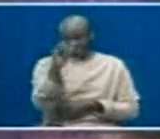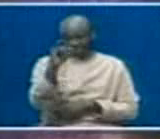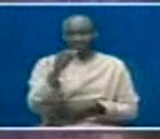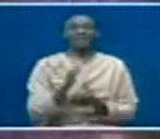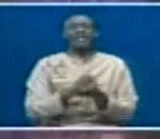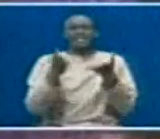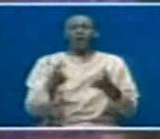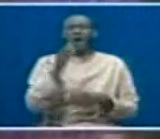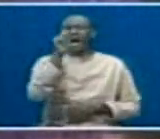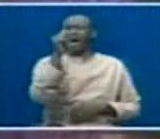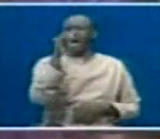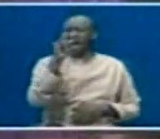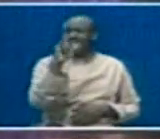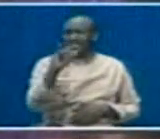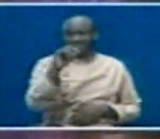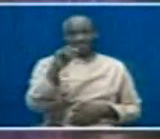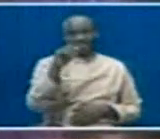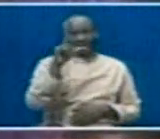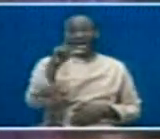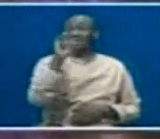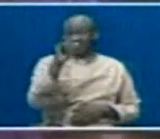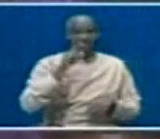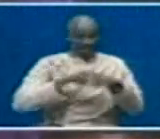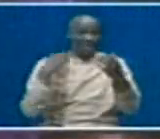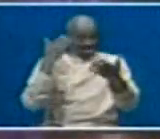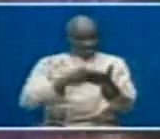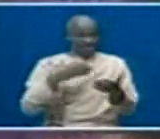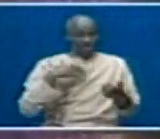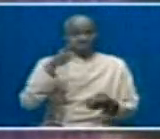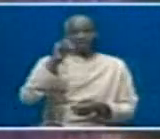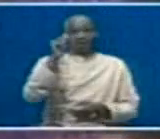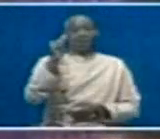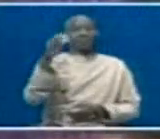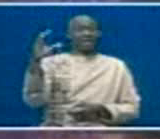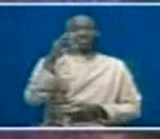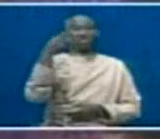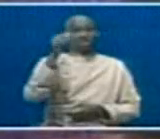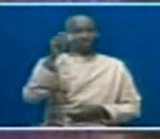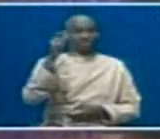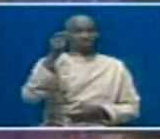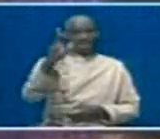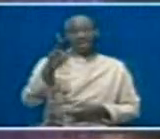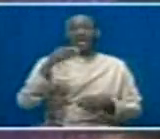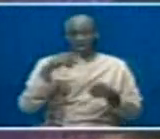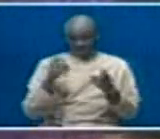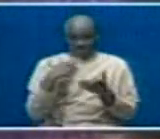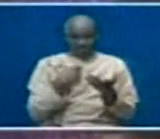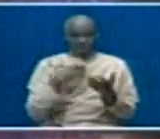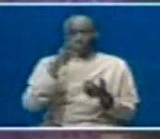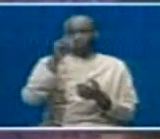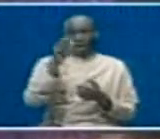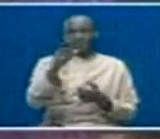Ali, when I arrived in Manchester, Ali was there, Bujra was there,